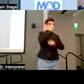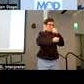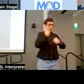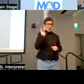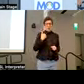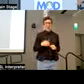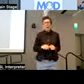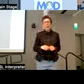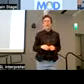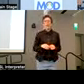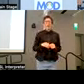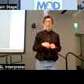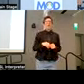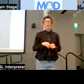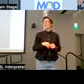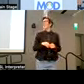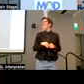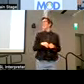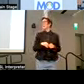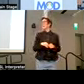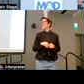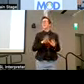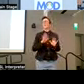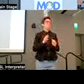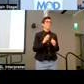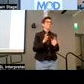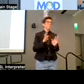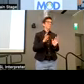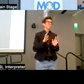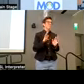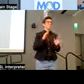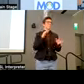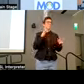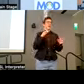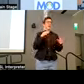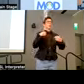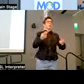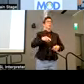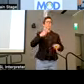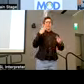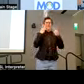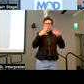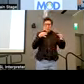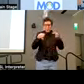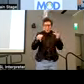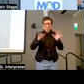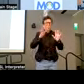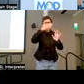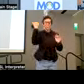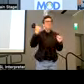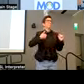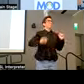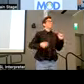And just to do a self explanation, a visual explanation, I am a